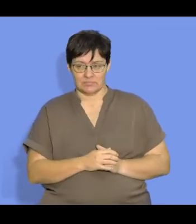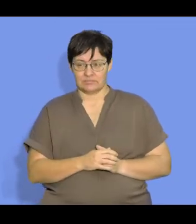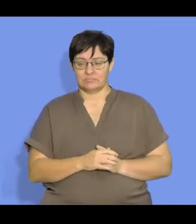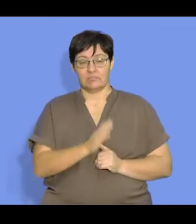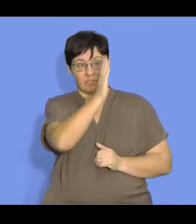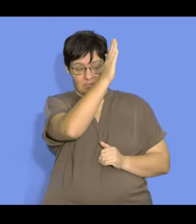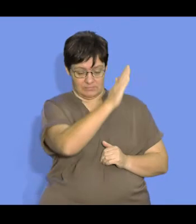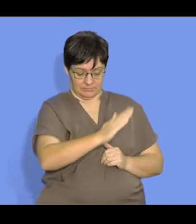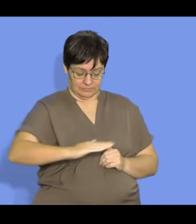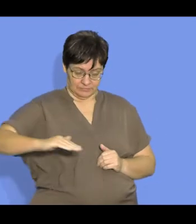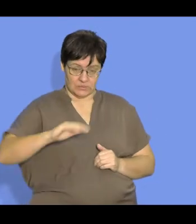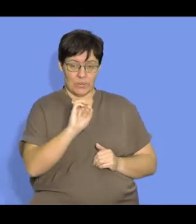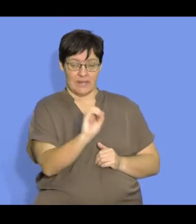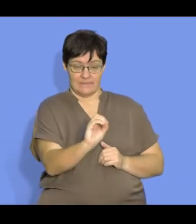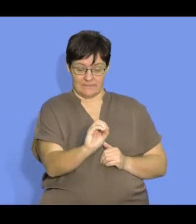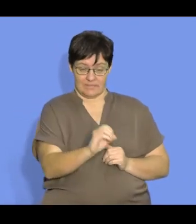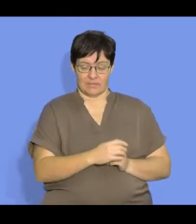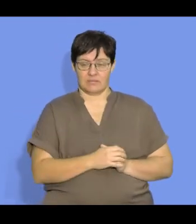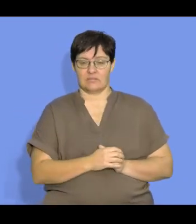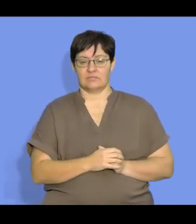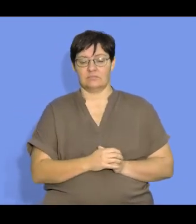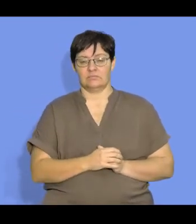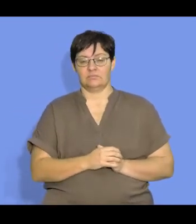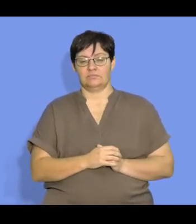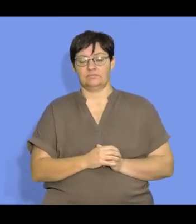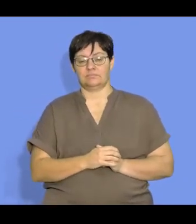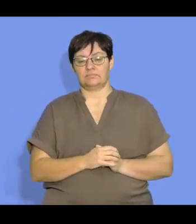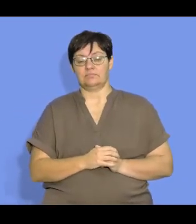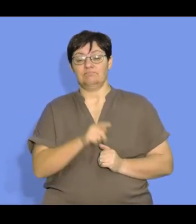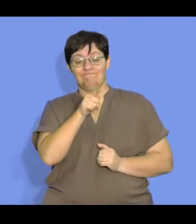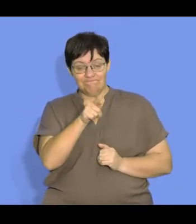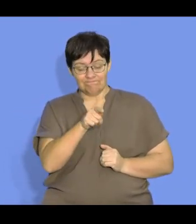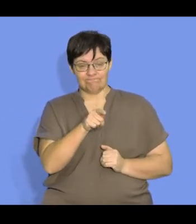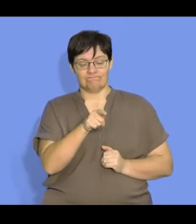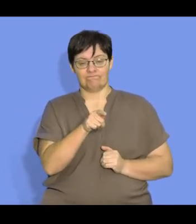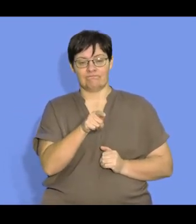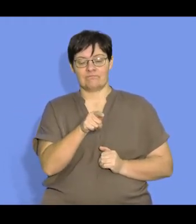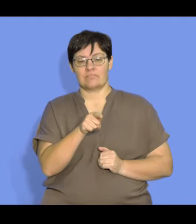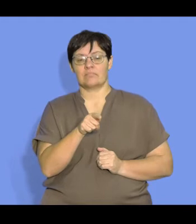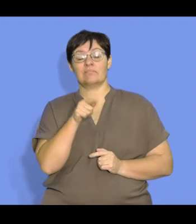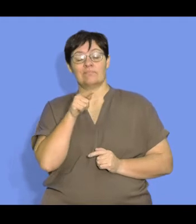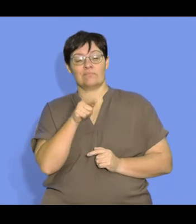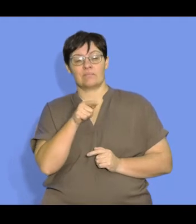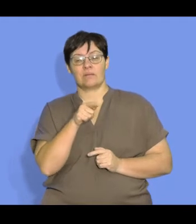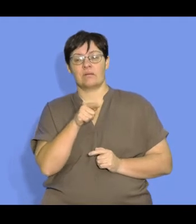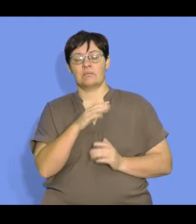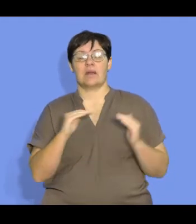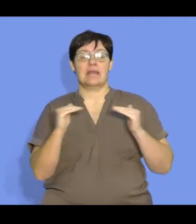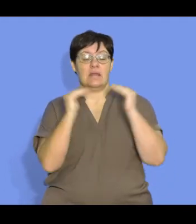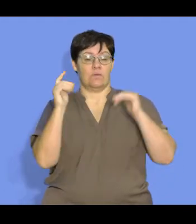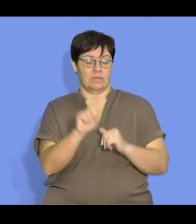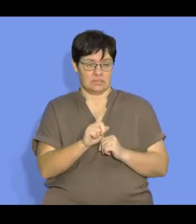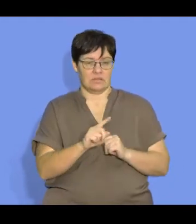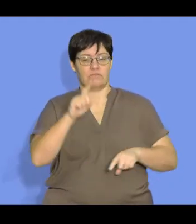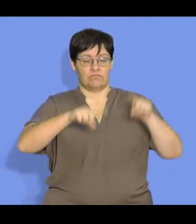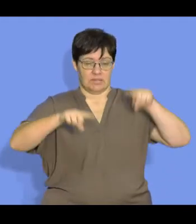this gradient that we have here is actually the gradient that will actually be equal